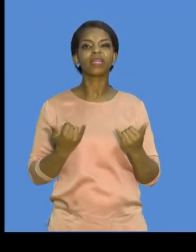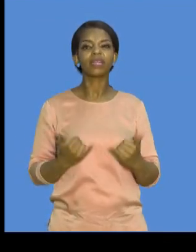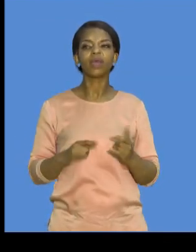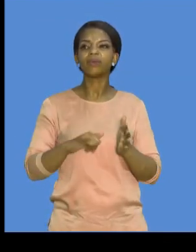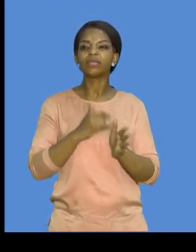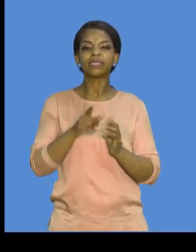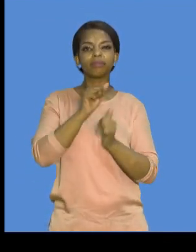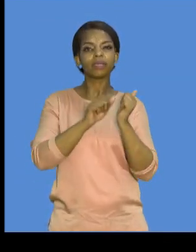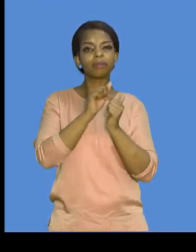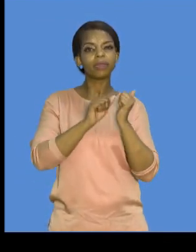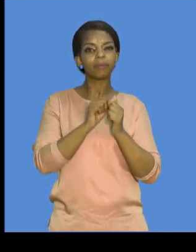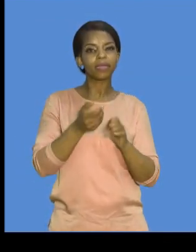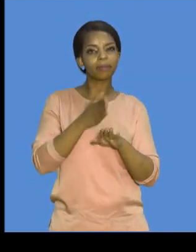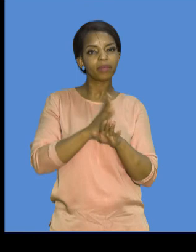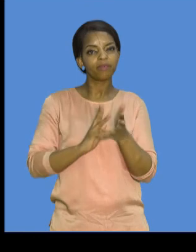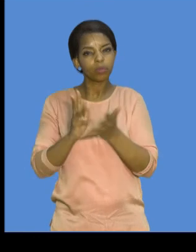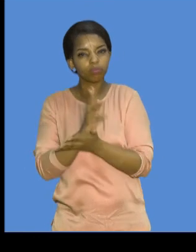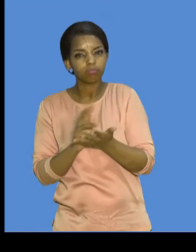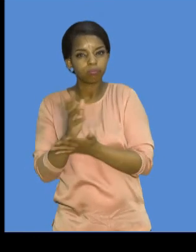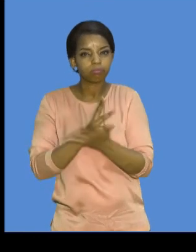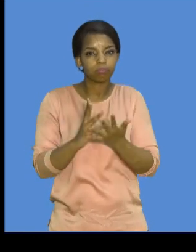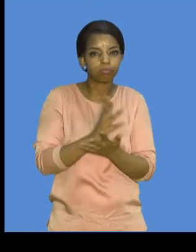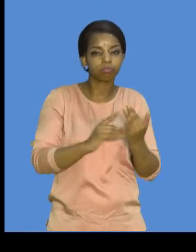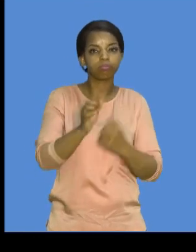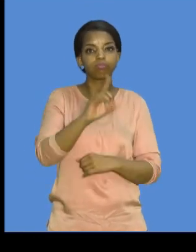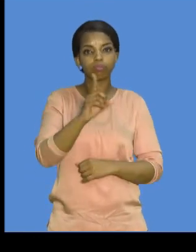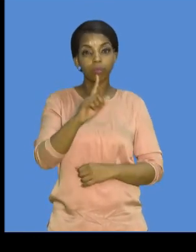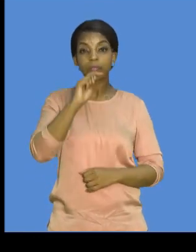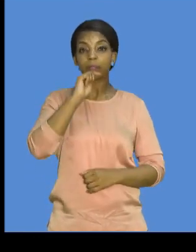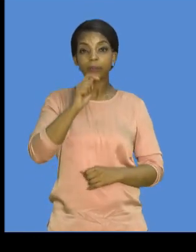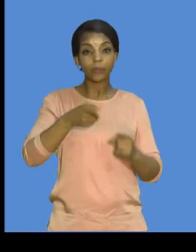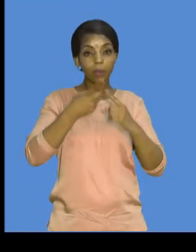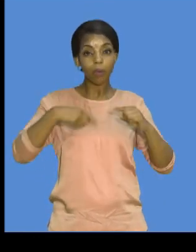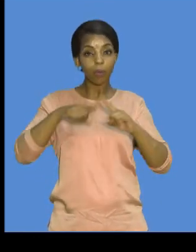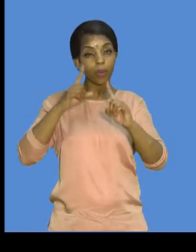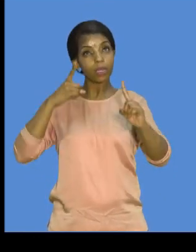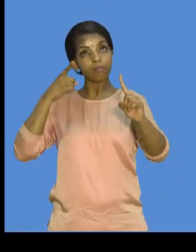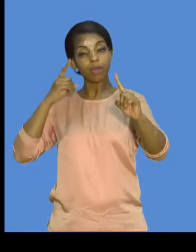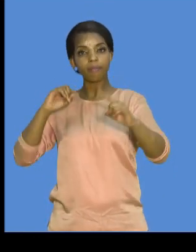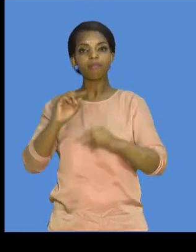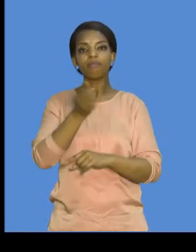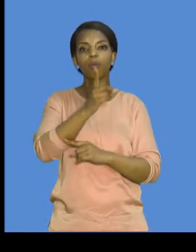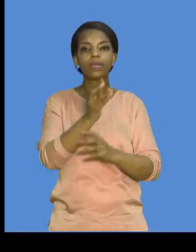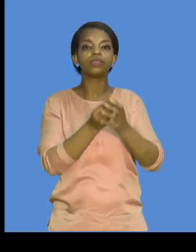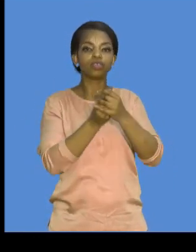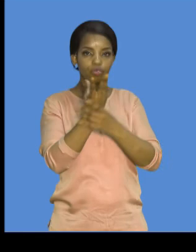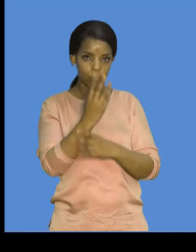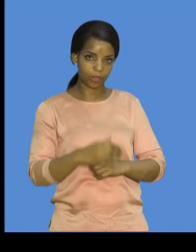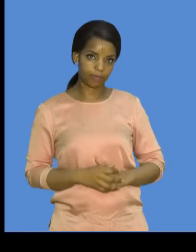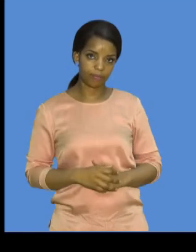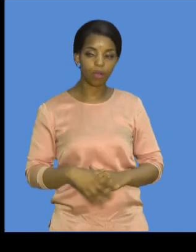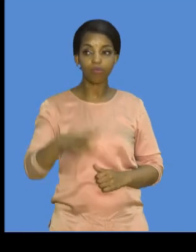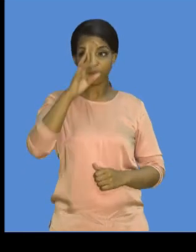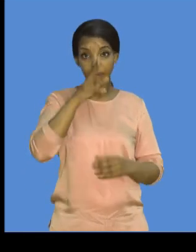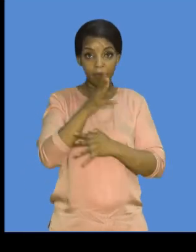what we just spoke about, our big idea was growth. We spoke about patterns, and then under